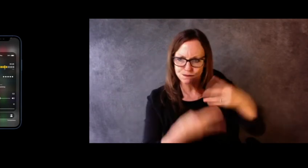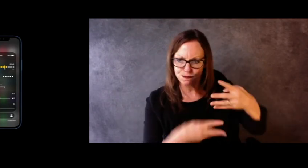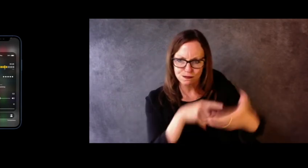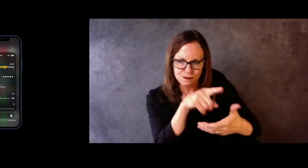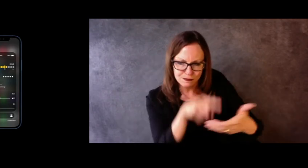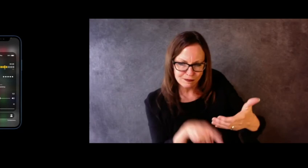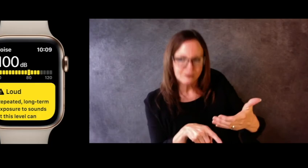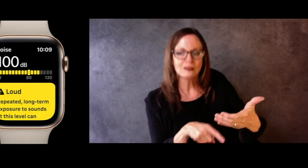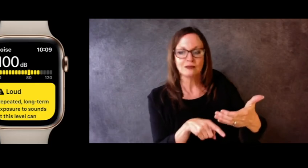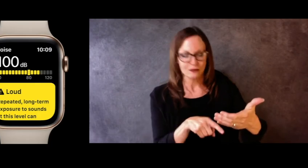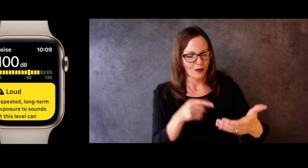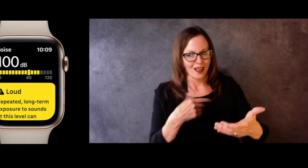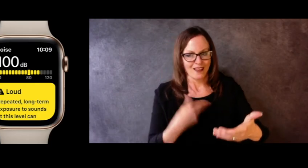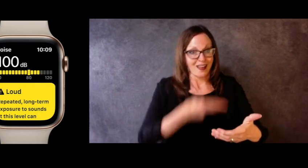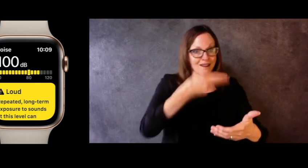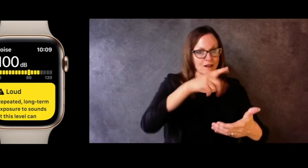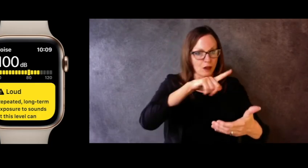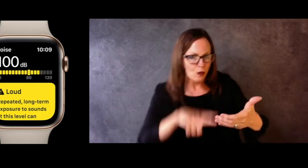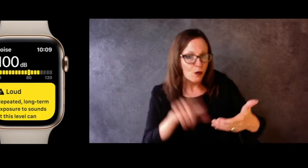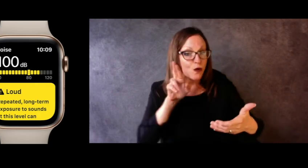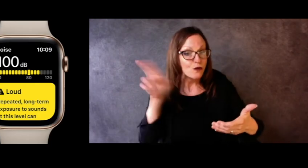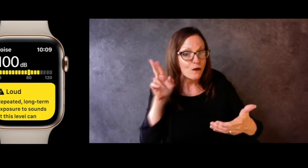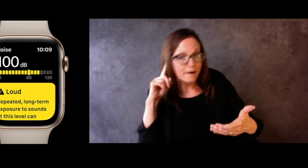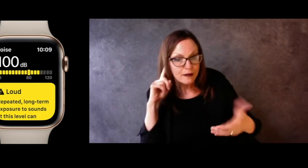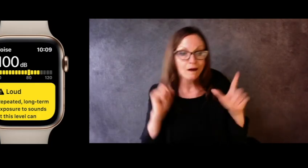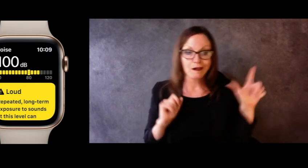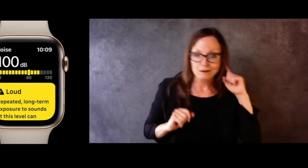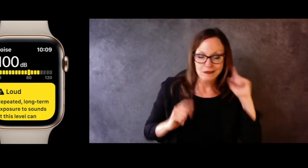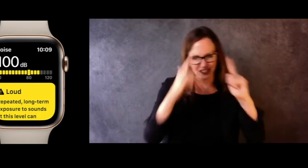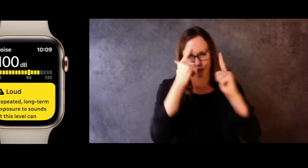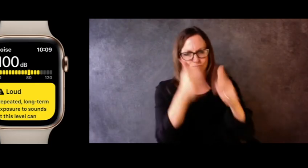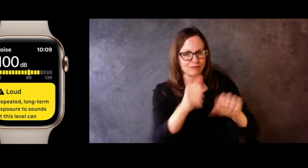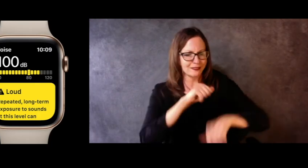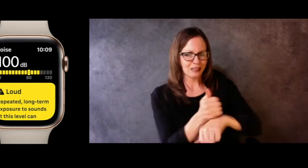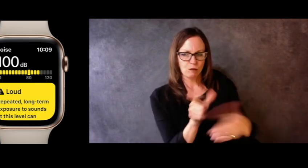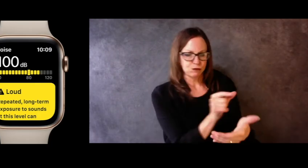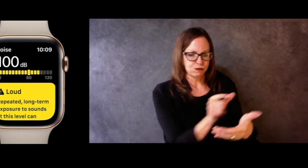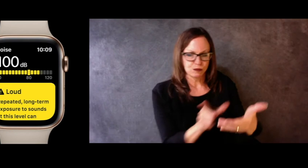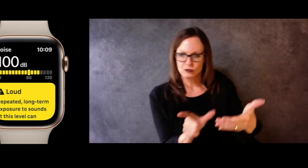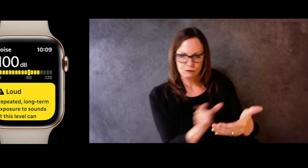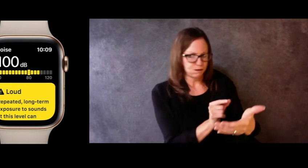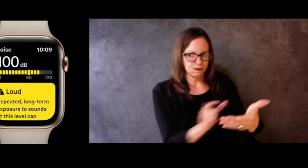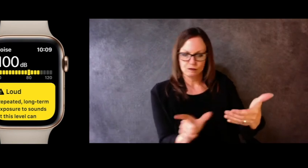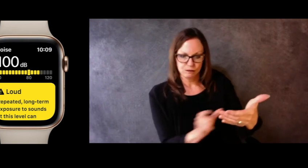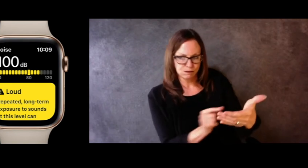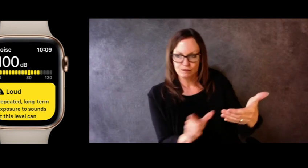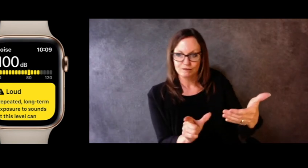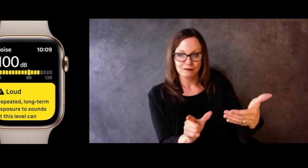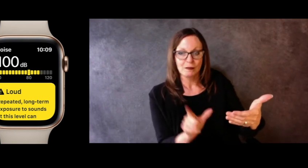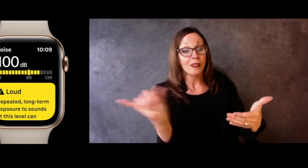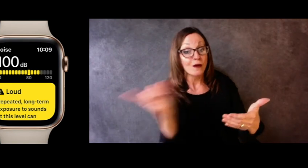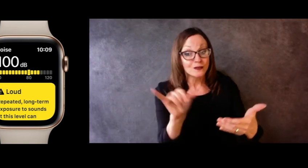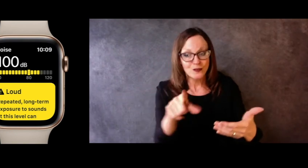left or right ears. Apple Watch acts as another way to collect environmental sound levels. Pair Apple Watch with your iPhone,